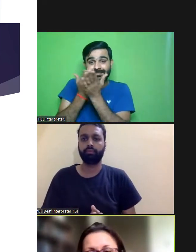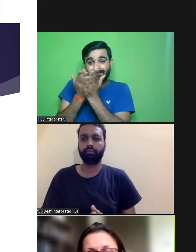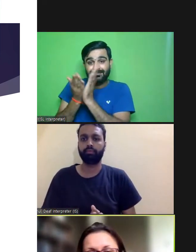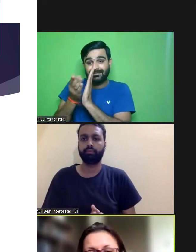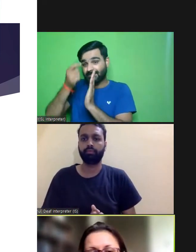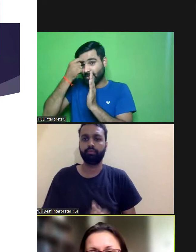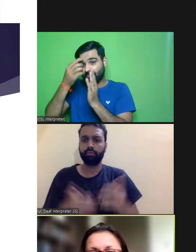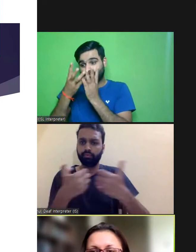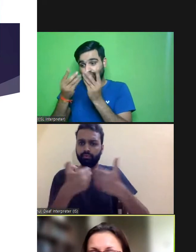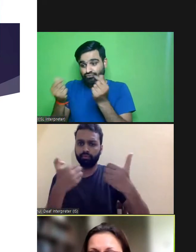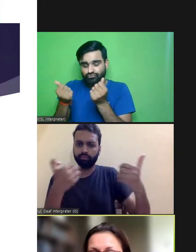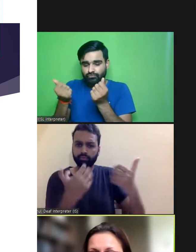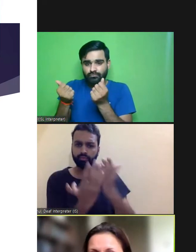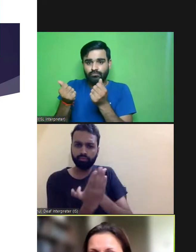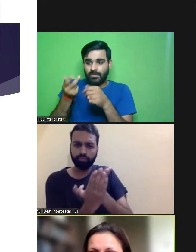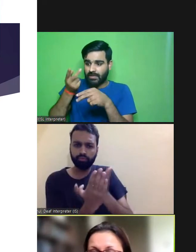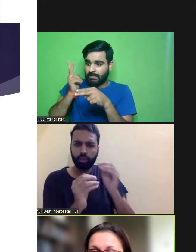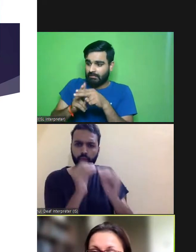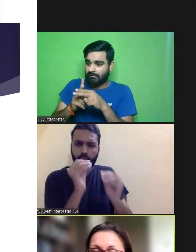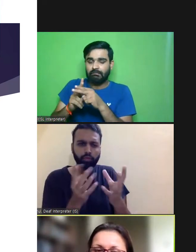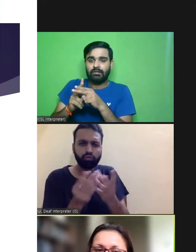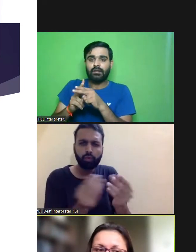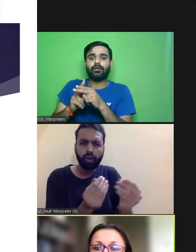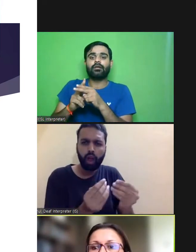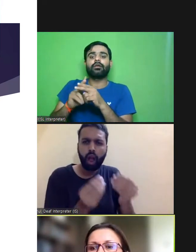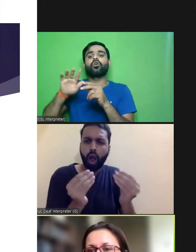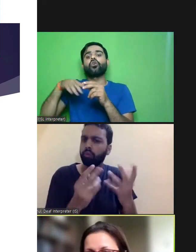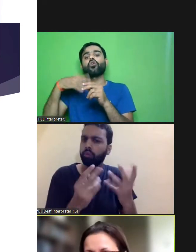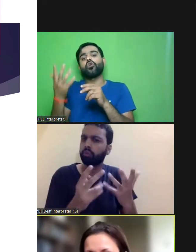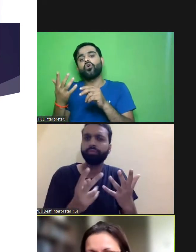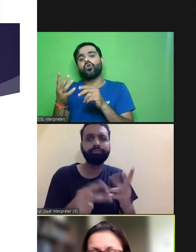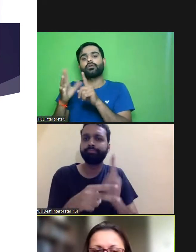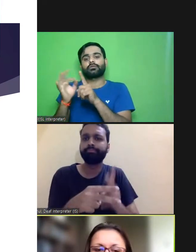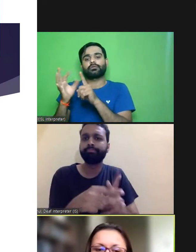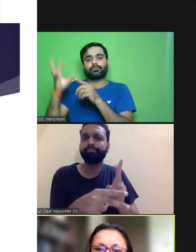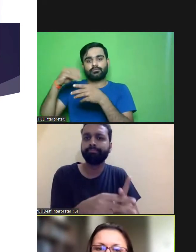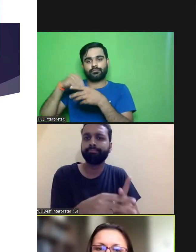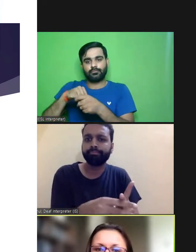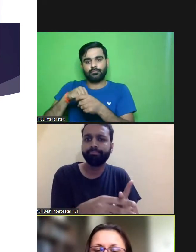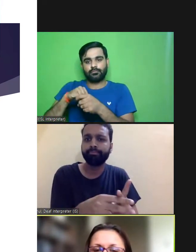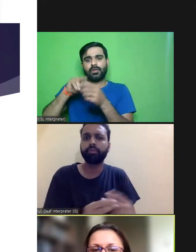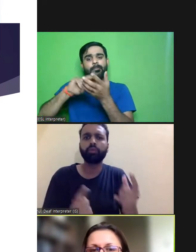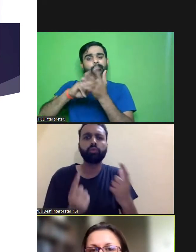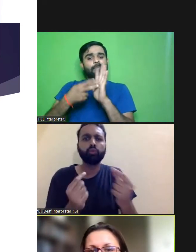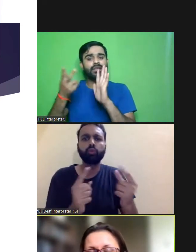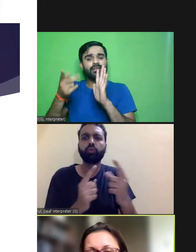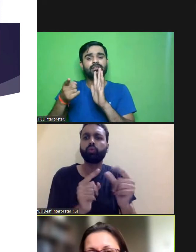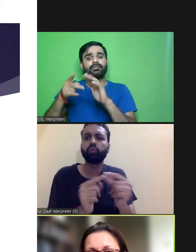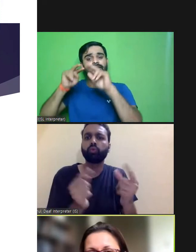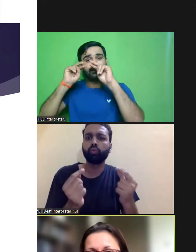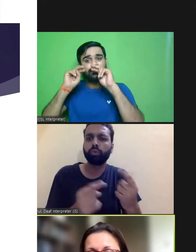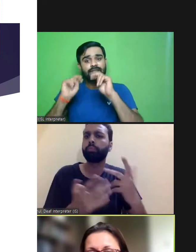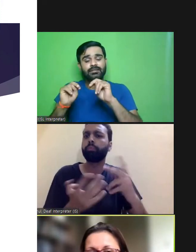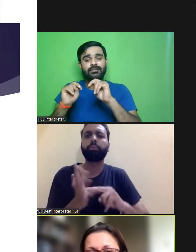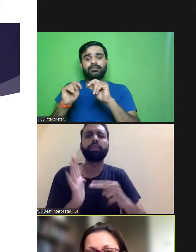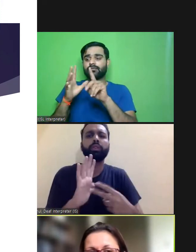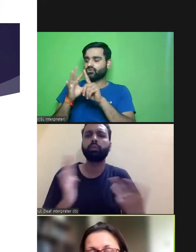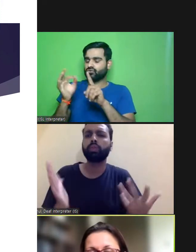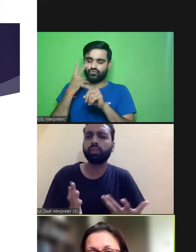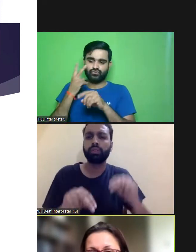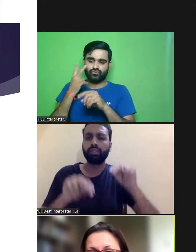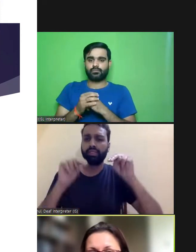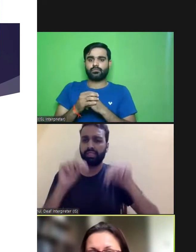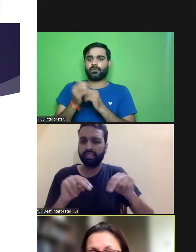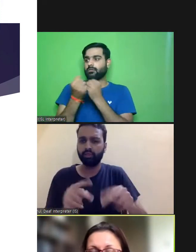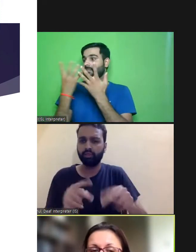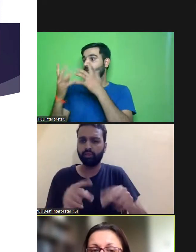that the results are not what expected or are counterintuitive. This means that maybe in some countries you will see that there are